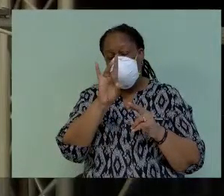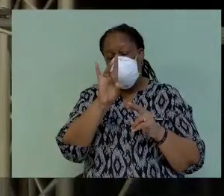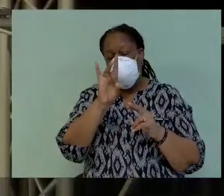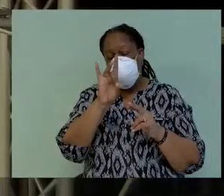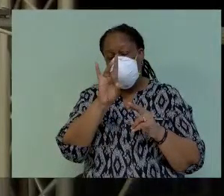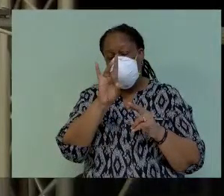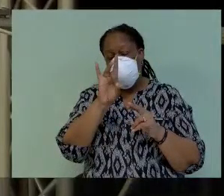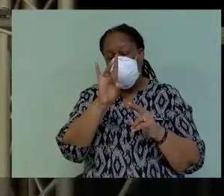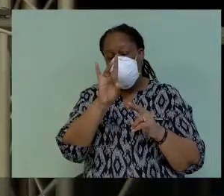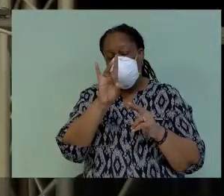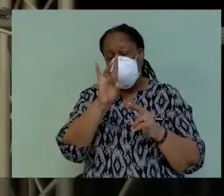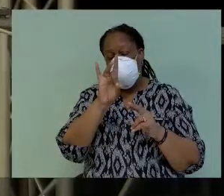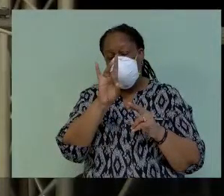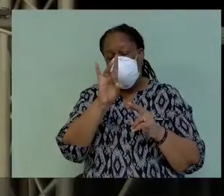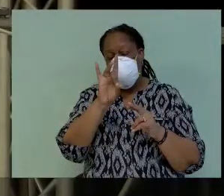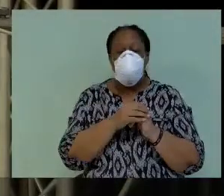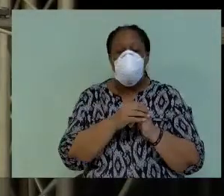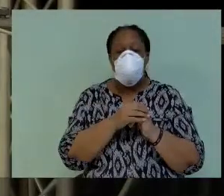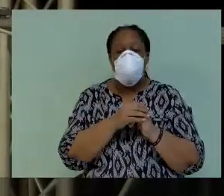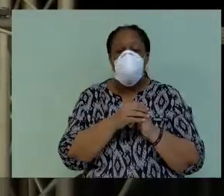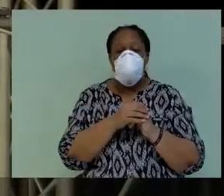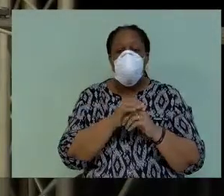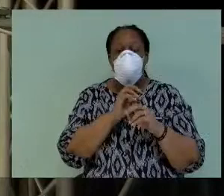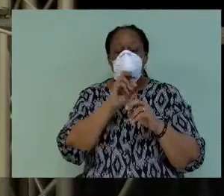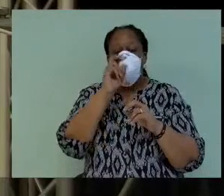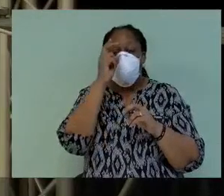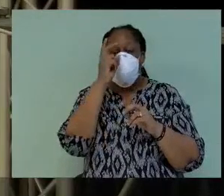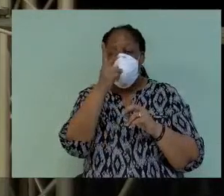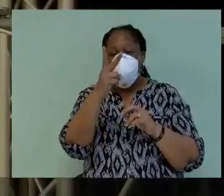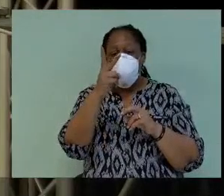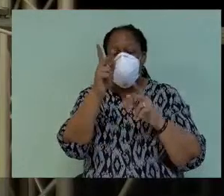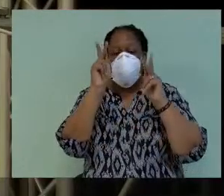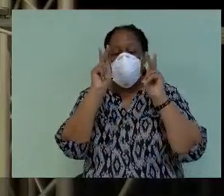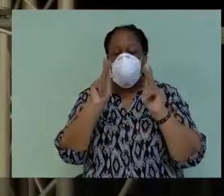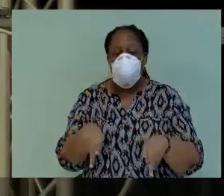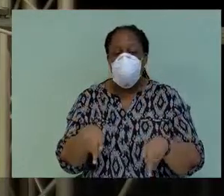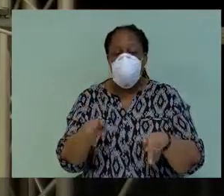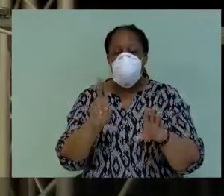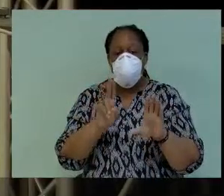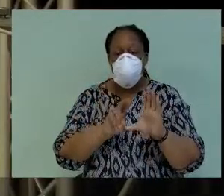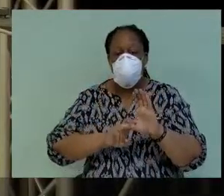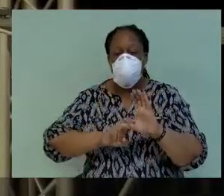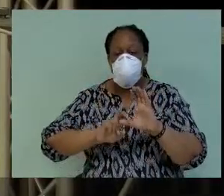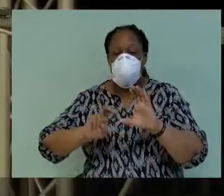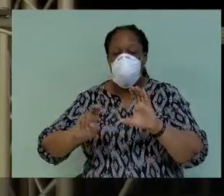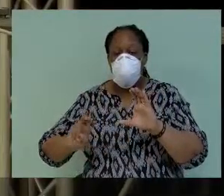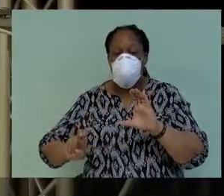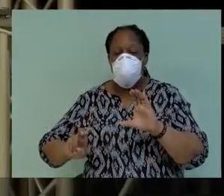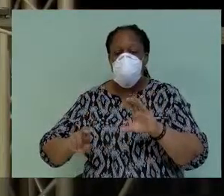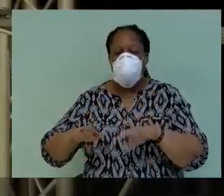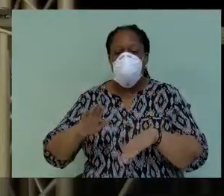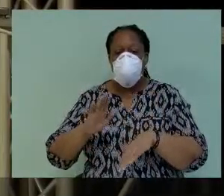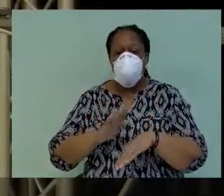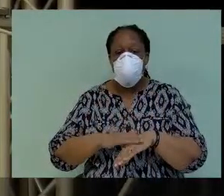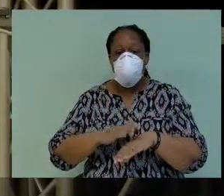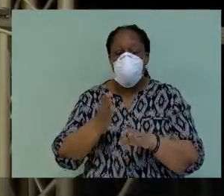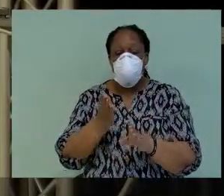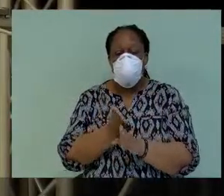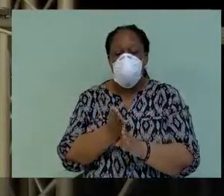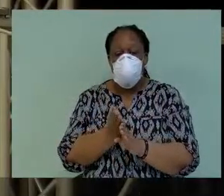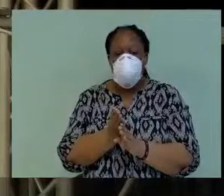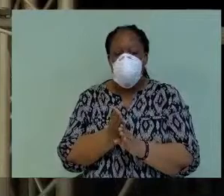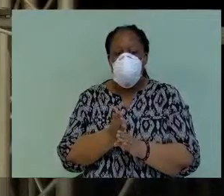says, A, there is not more than 2 passengers per row of seating. B,